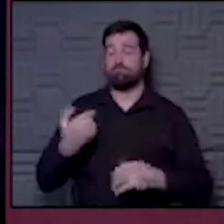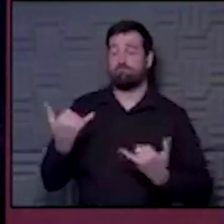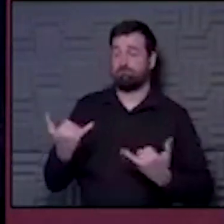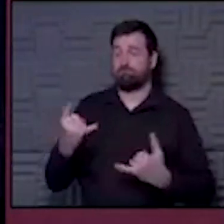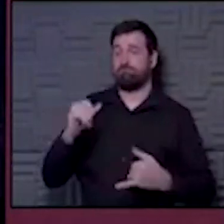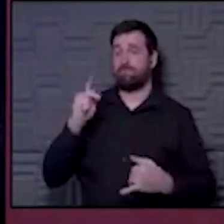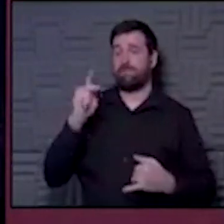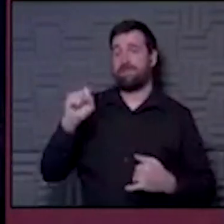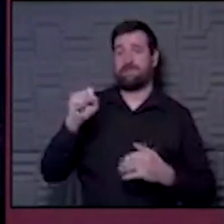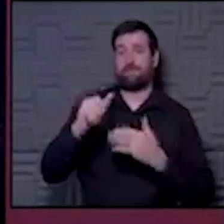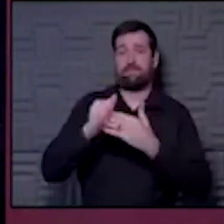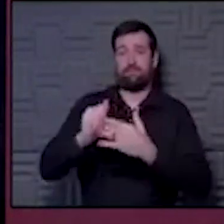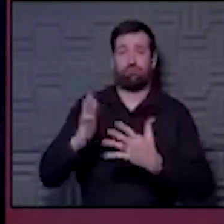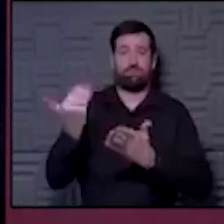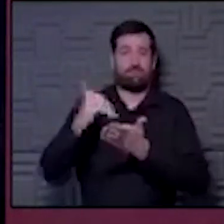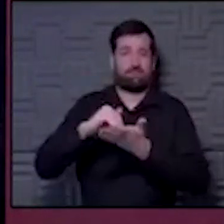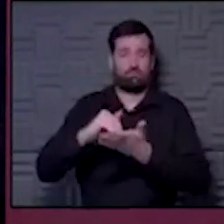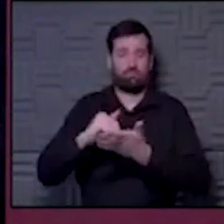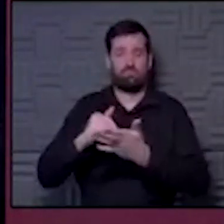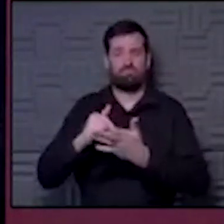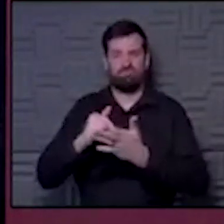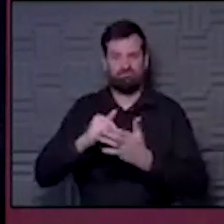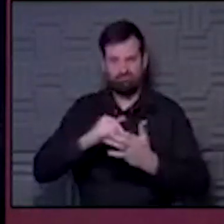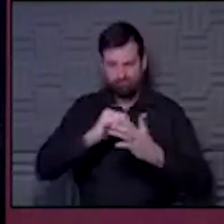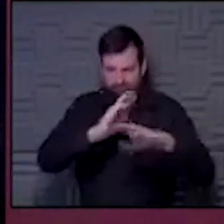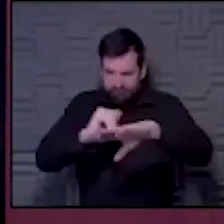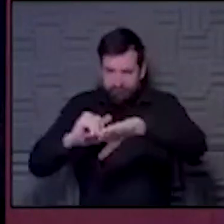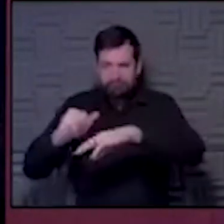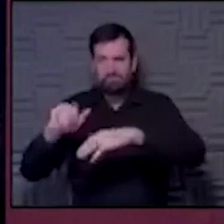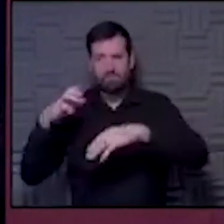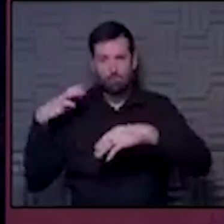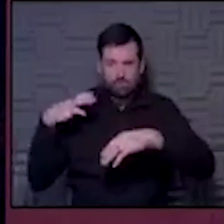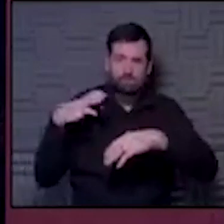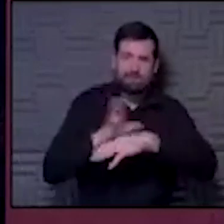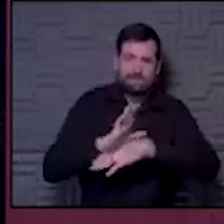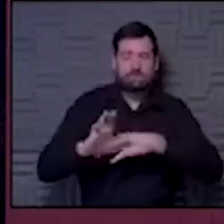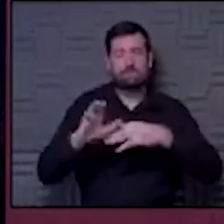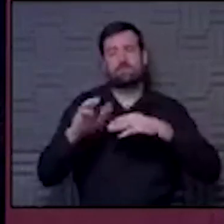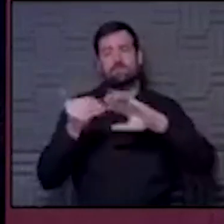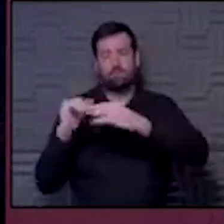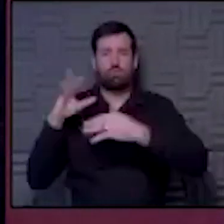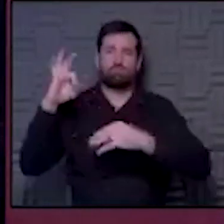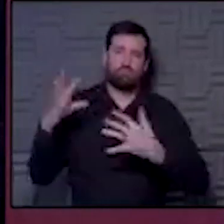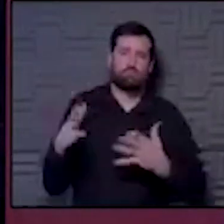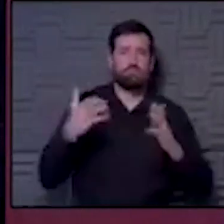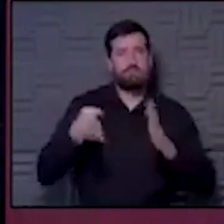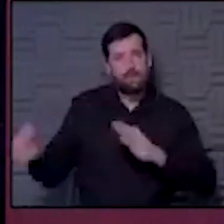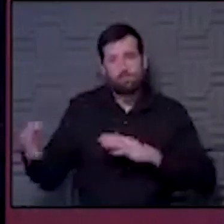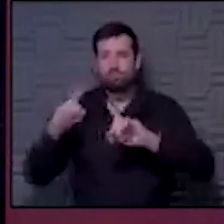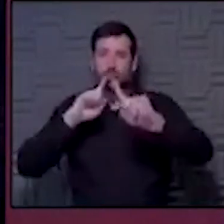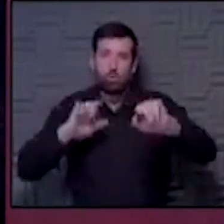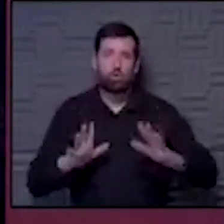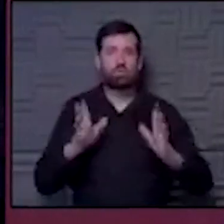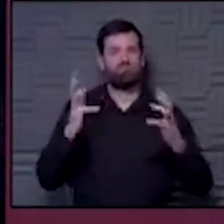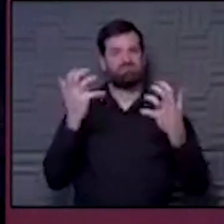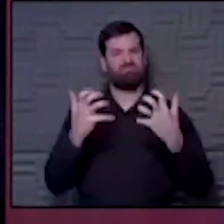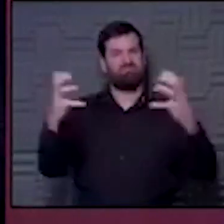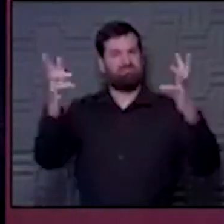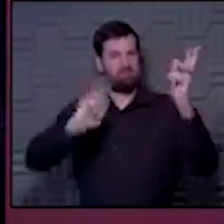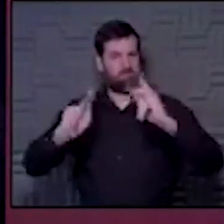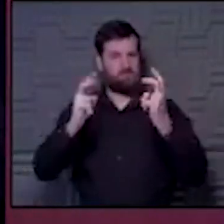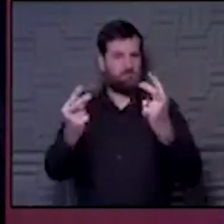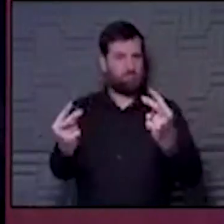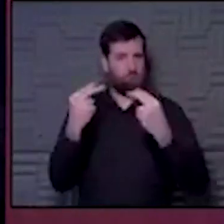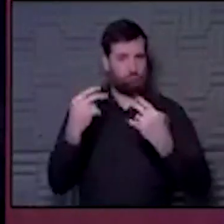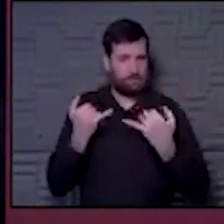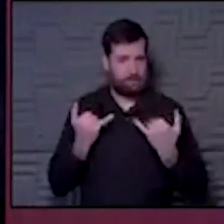by the Kansas Leadership Center, who is calling on all coaches, businesses, community members, pastors, neighbors, reporters, and people like you who are watching